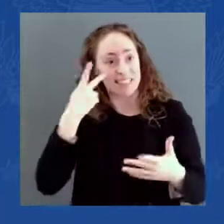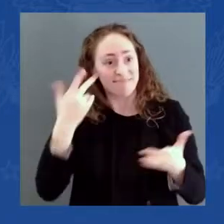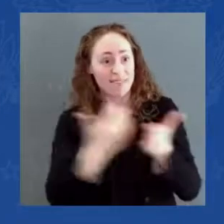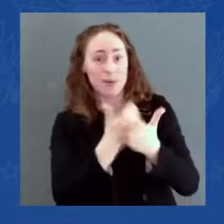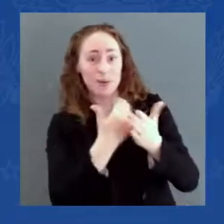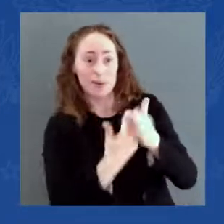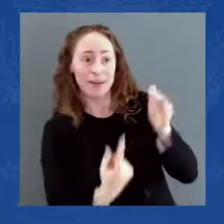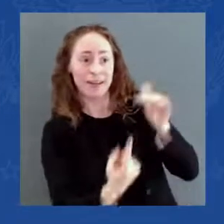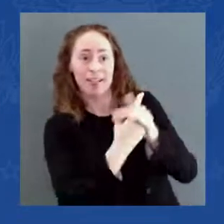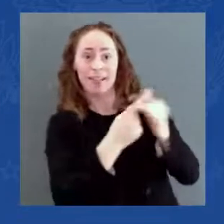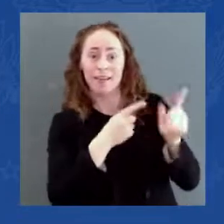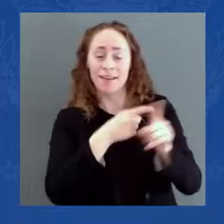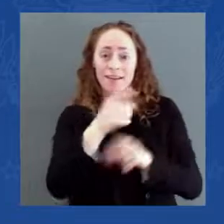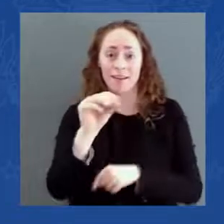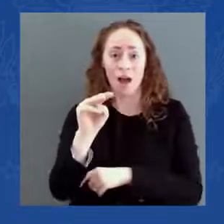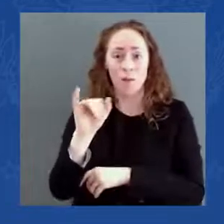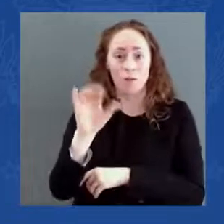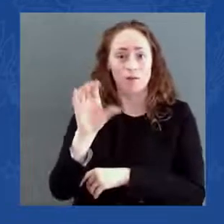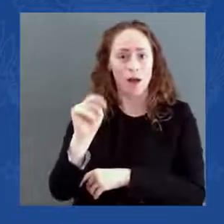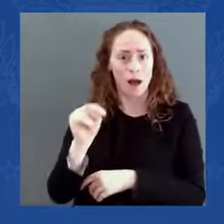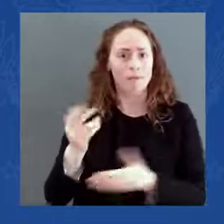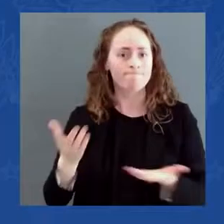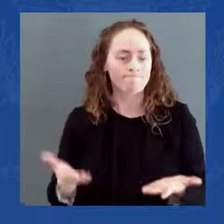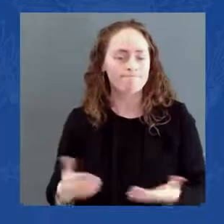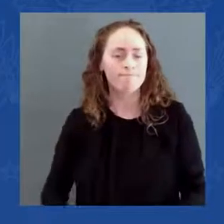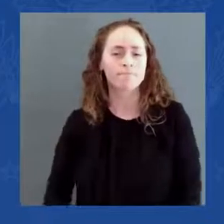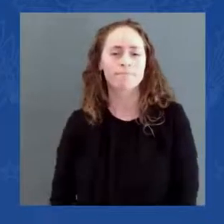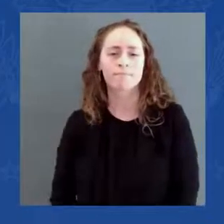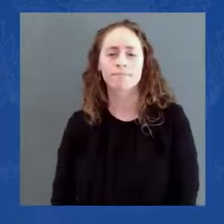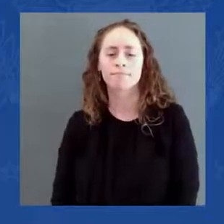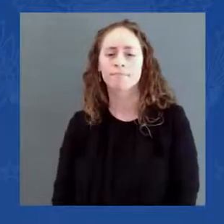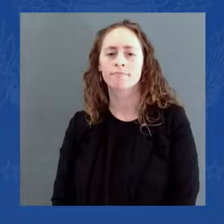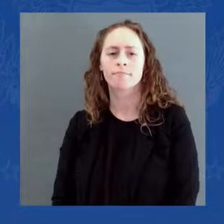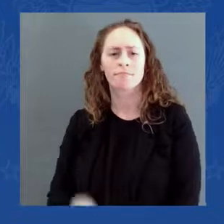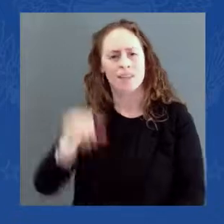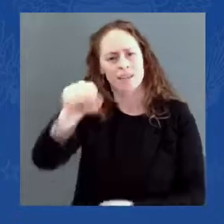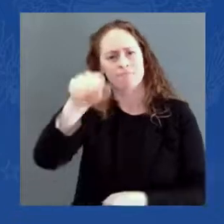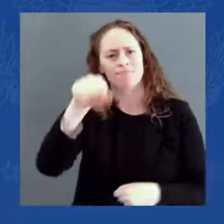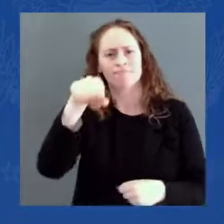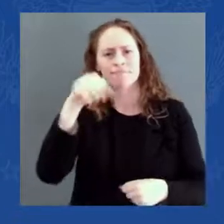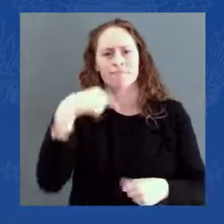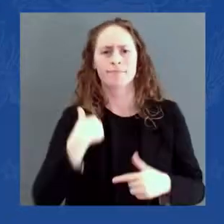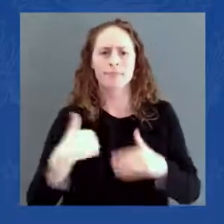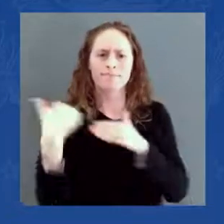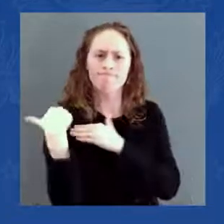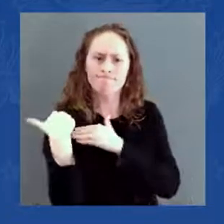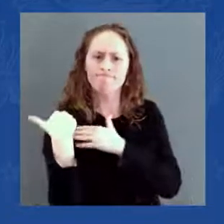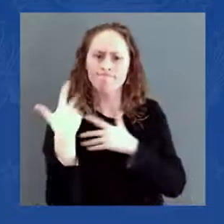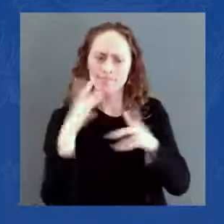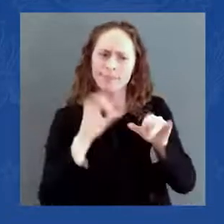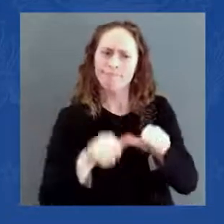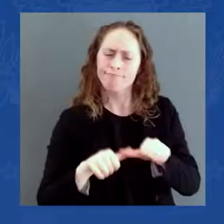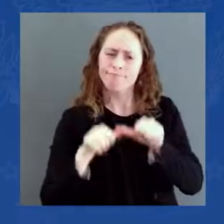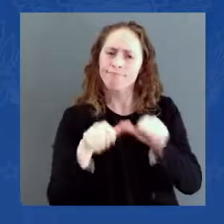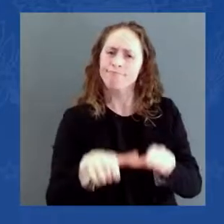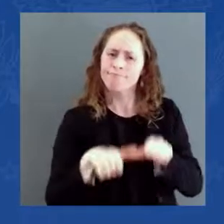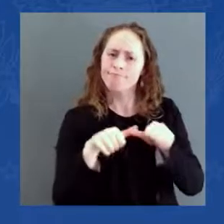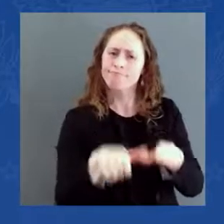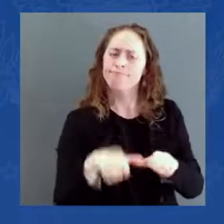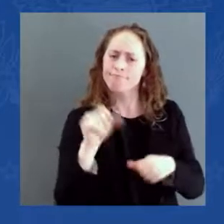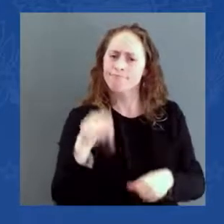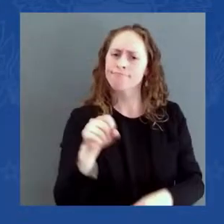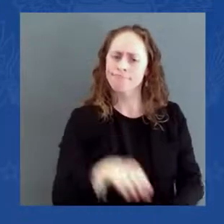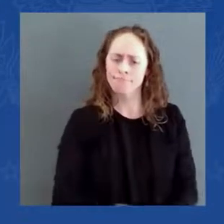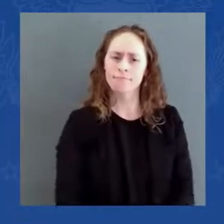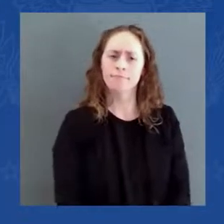more. But this is a global pandemic, and everyone needs to fight it together. And that includes countries we're helping that